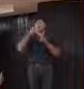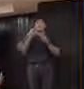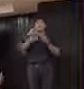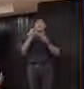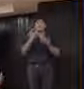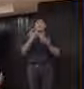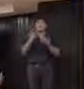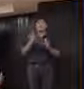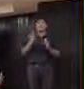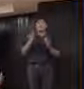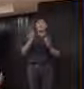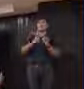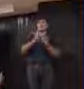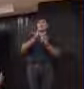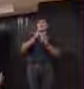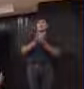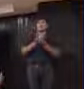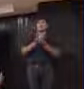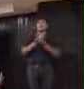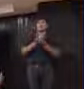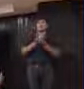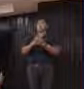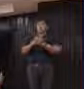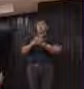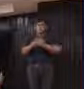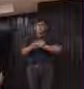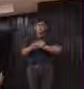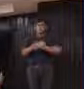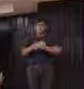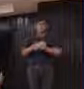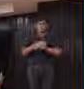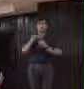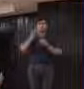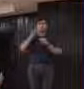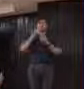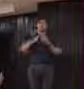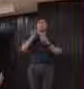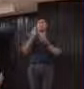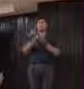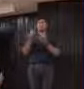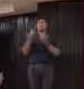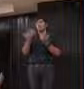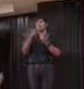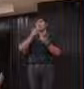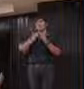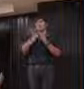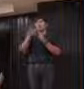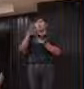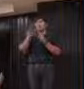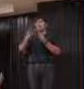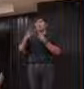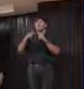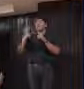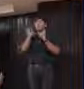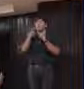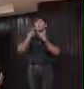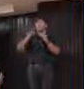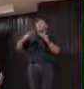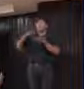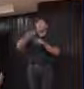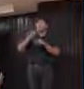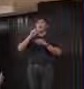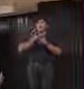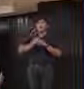of halt if, as Mr. Habibullah suggested, the will of the people of Kashmir is consulted, and of